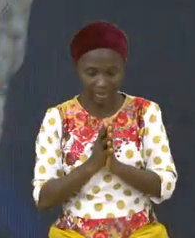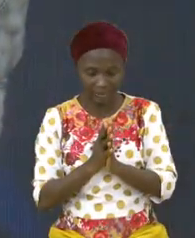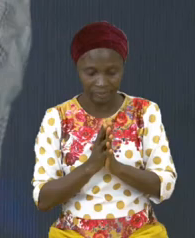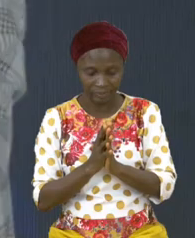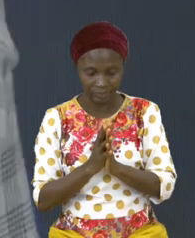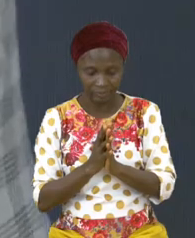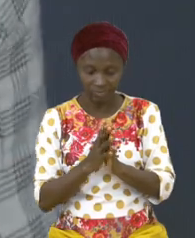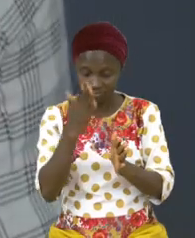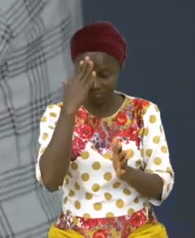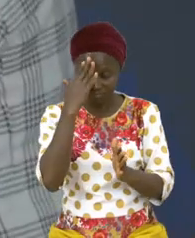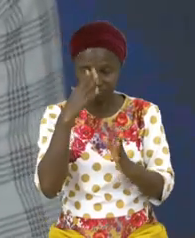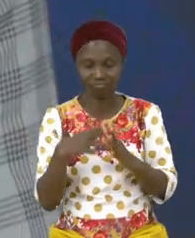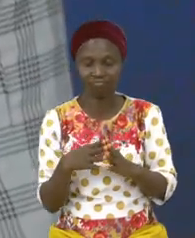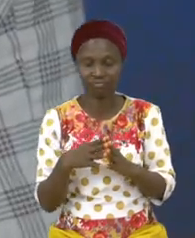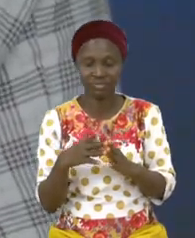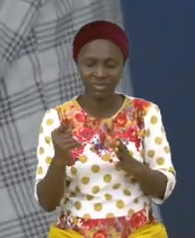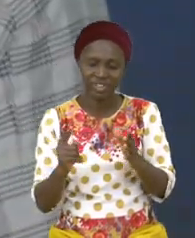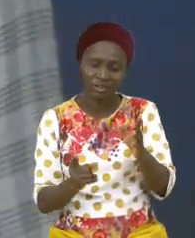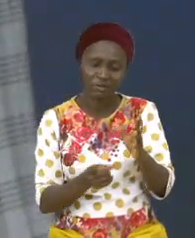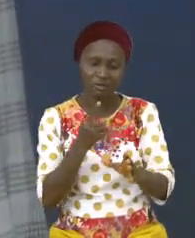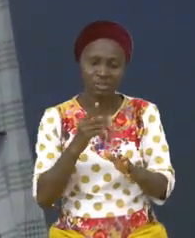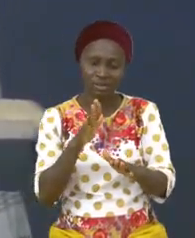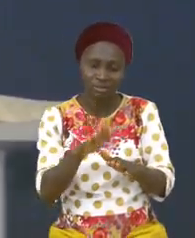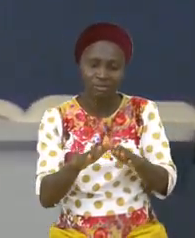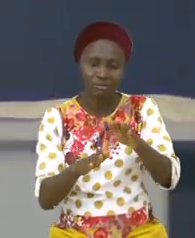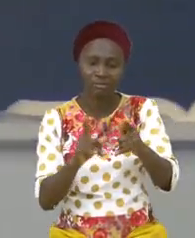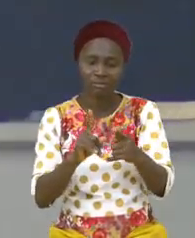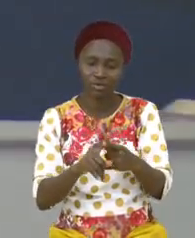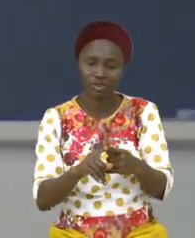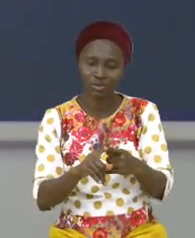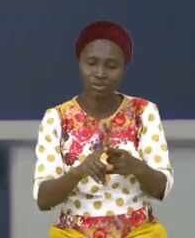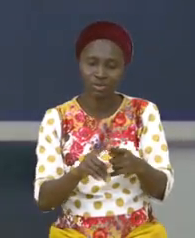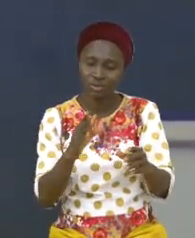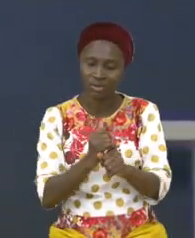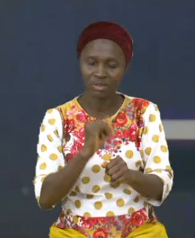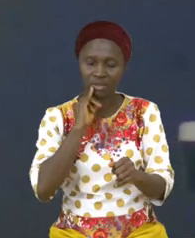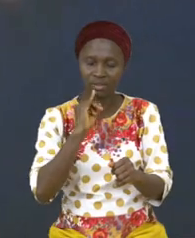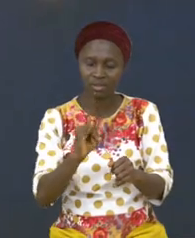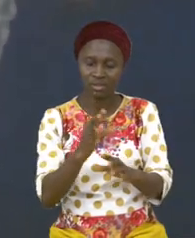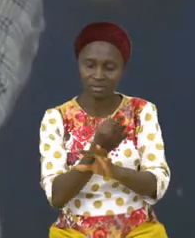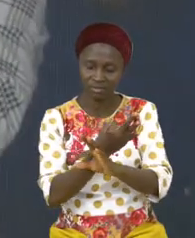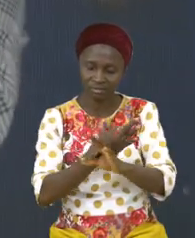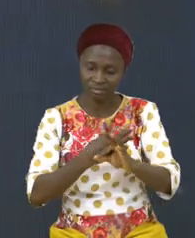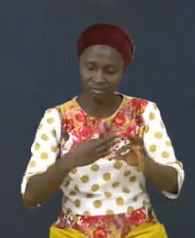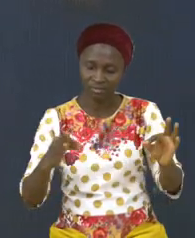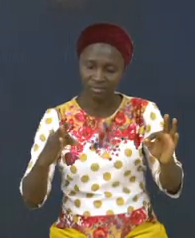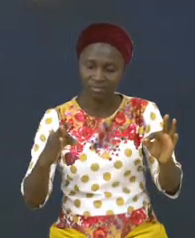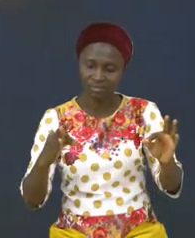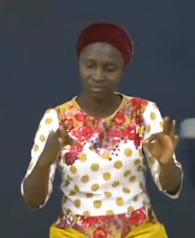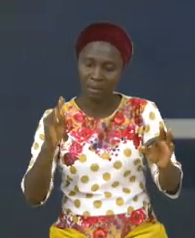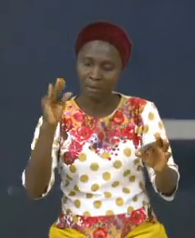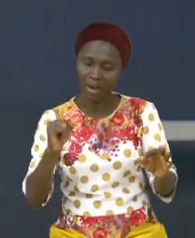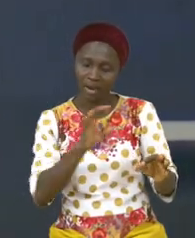know, the very first step we take is emancipation by